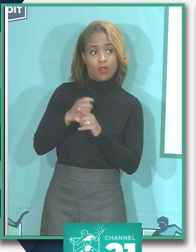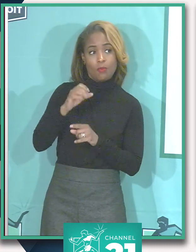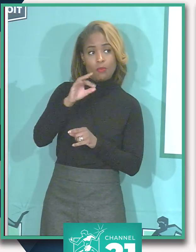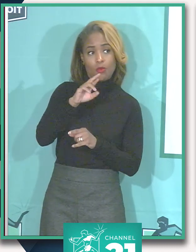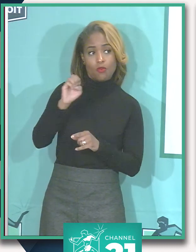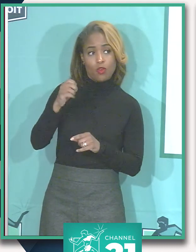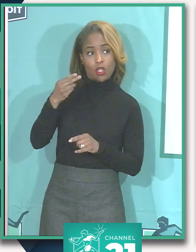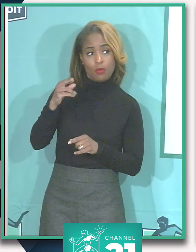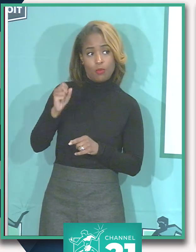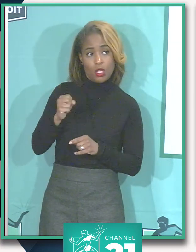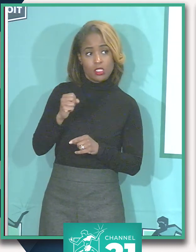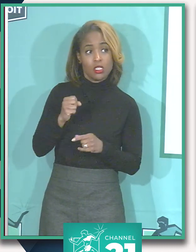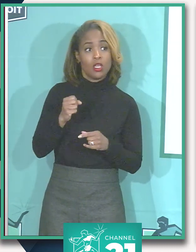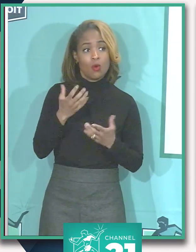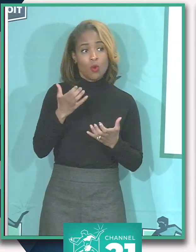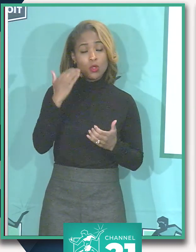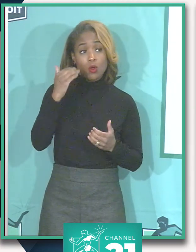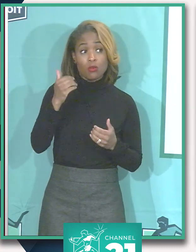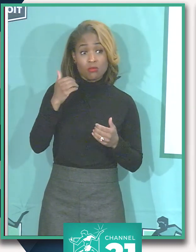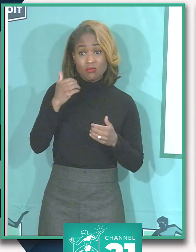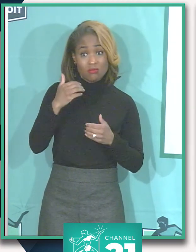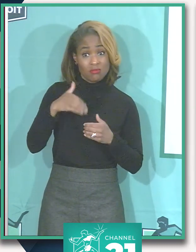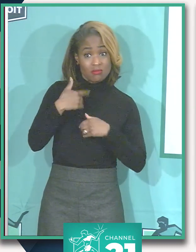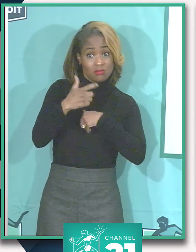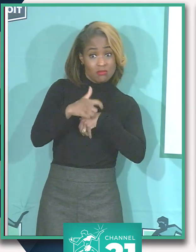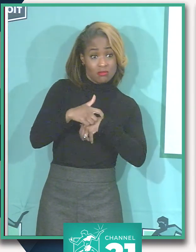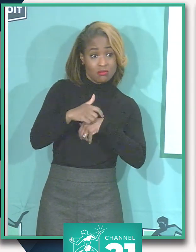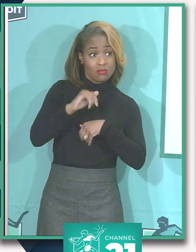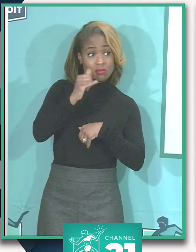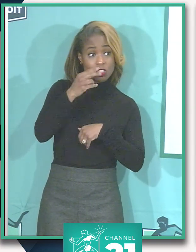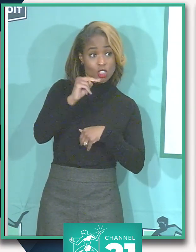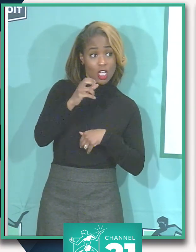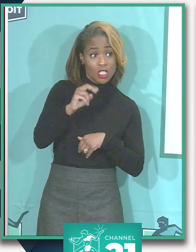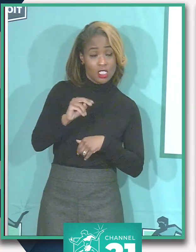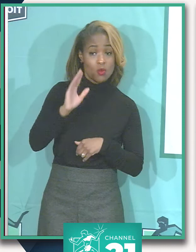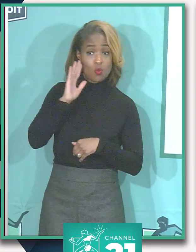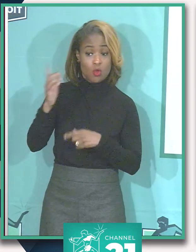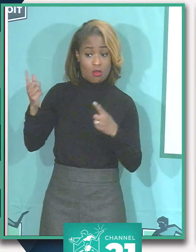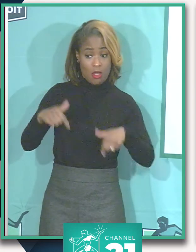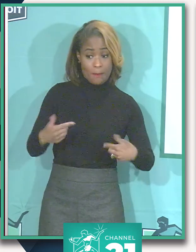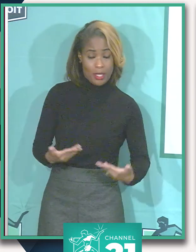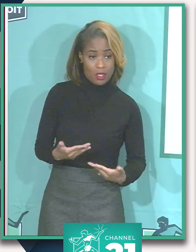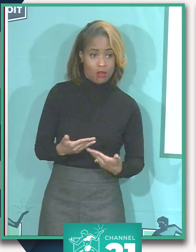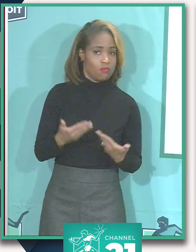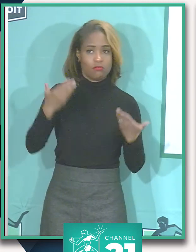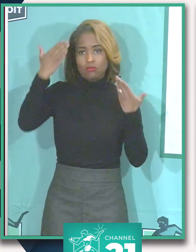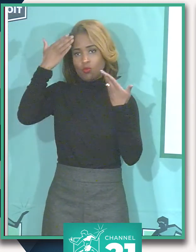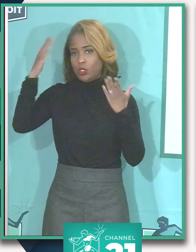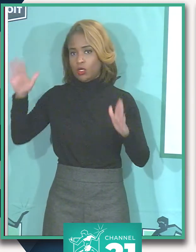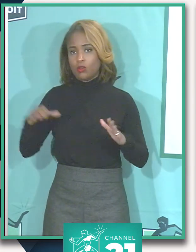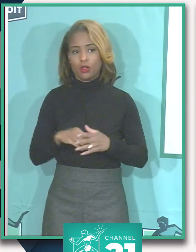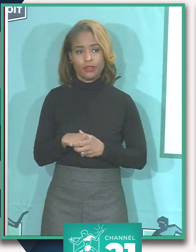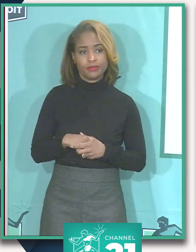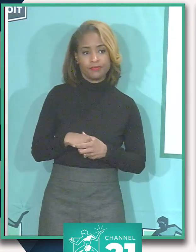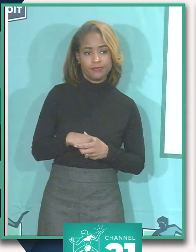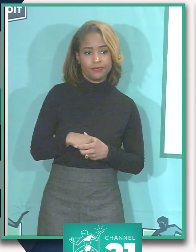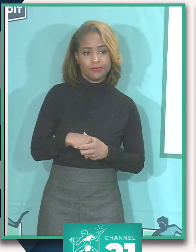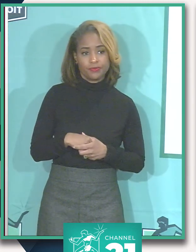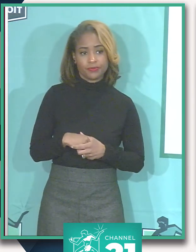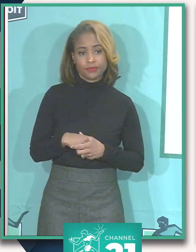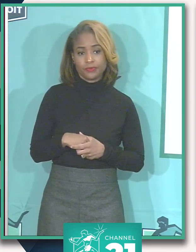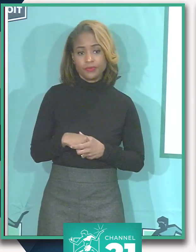yet when the next round of Johnson & Johnson would be coming to the city. Yeah, we don't know. I'm